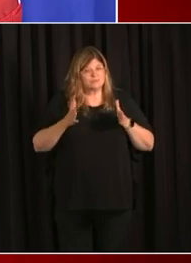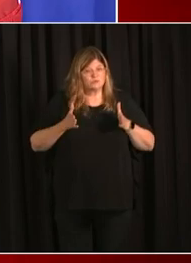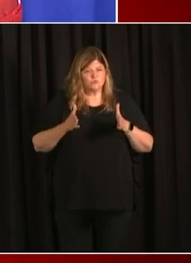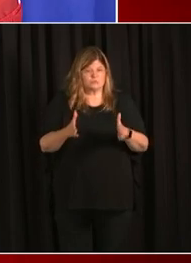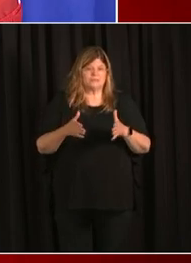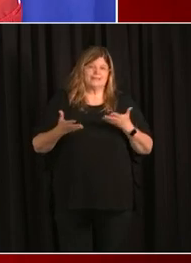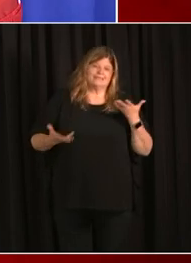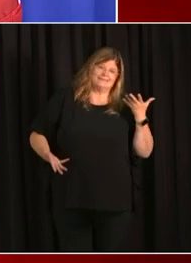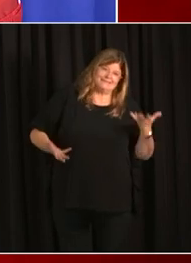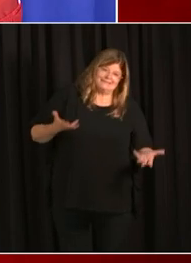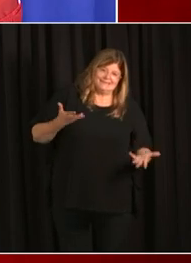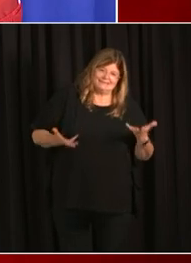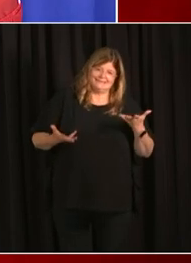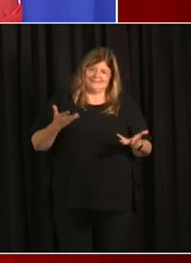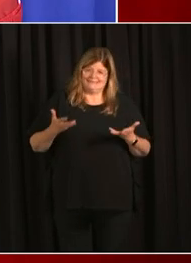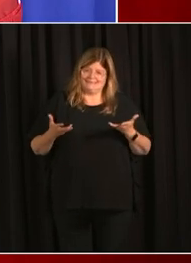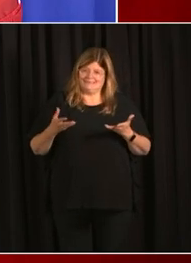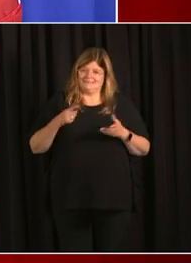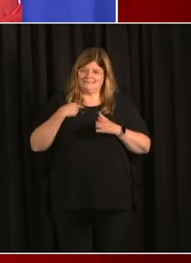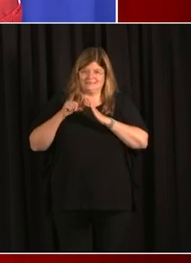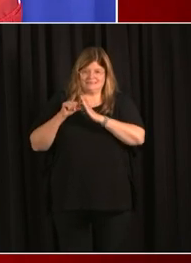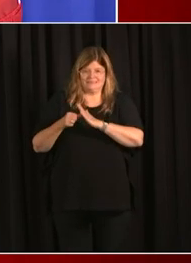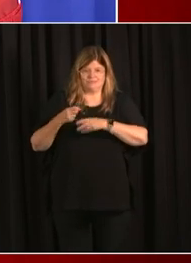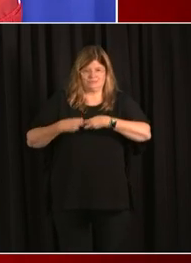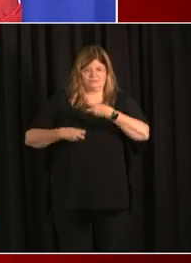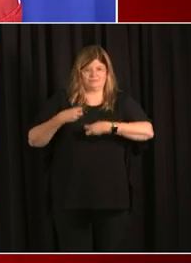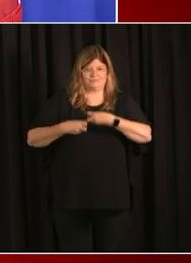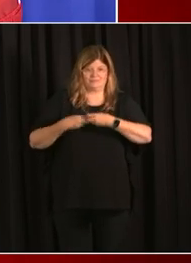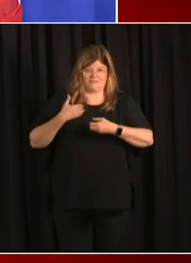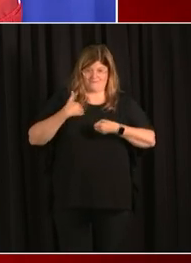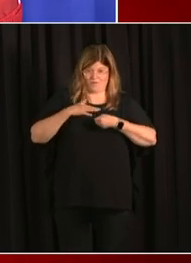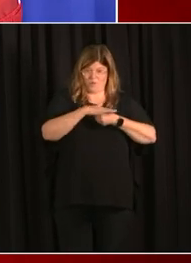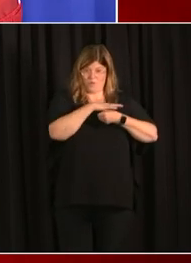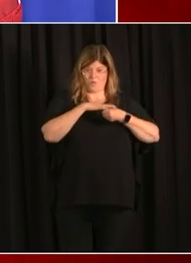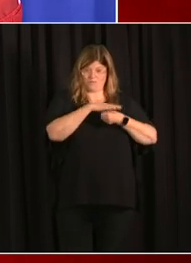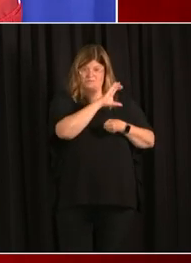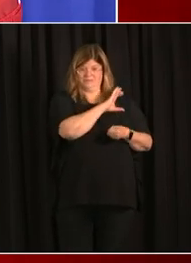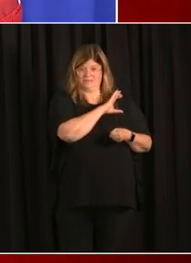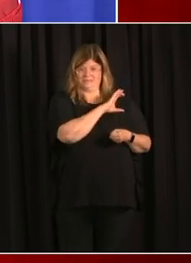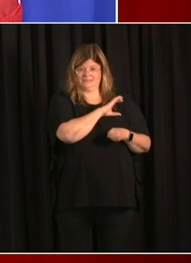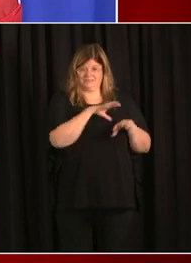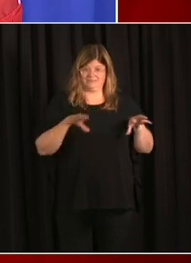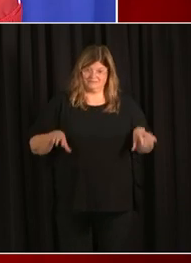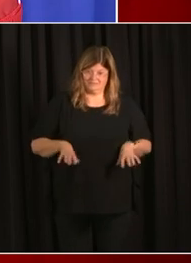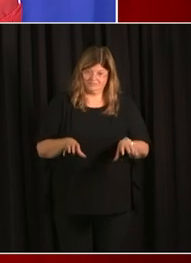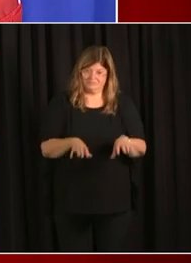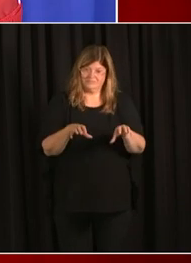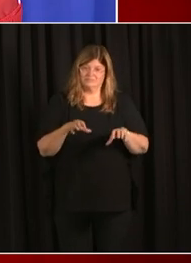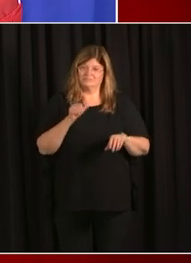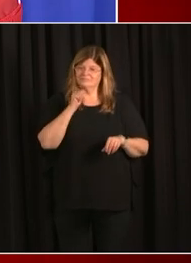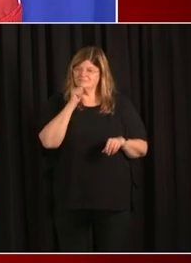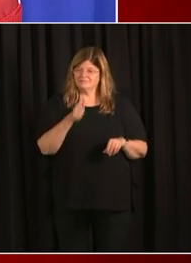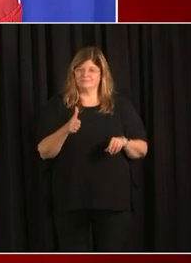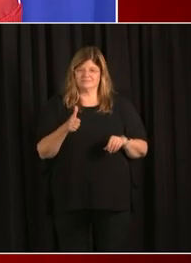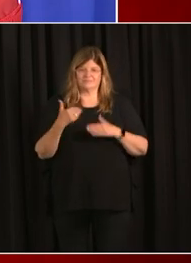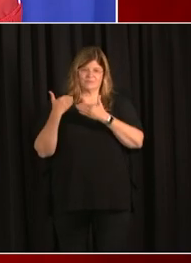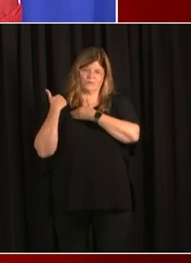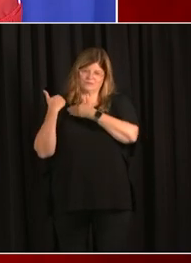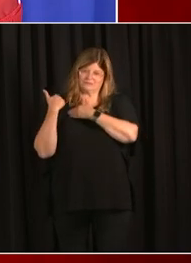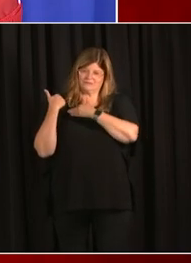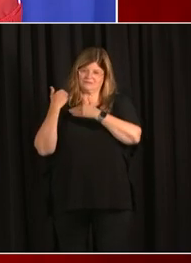the problem, Mark, of having local policing done by unaccountable